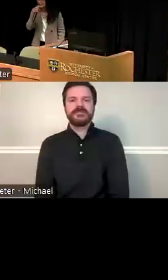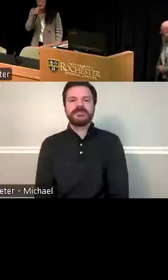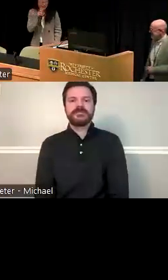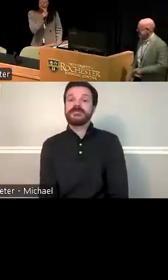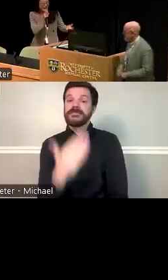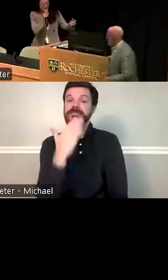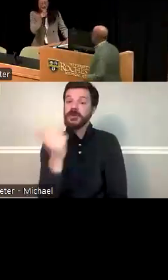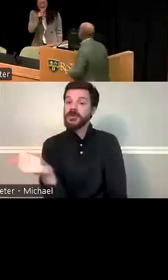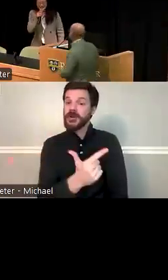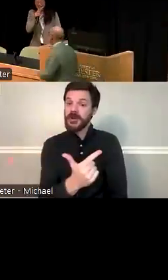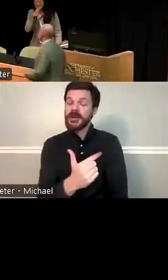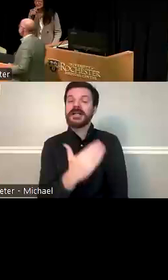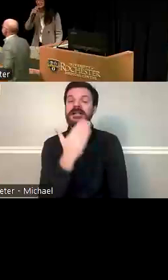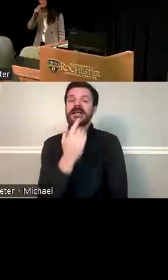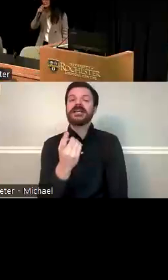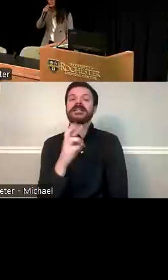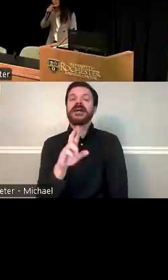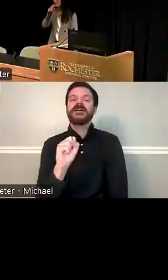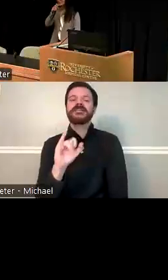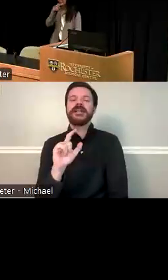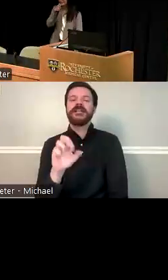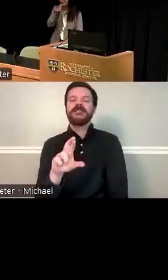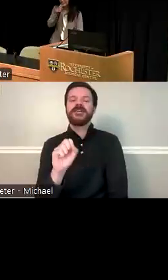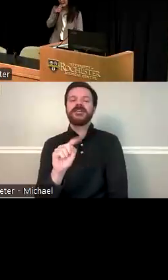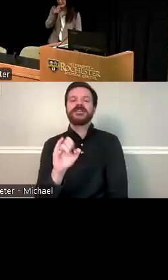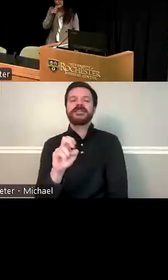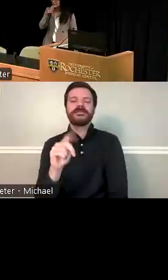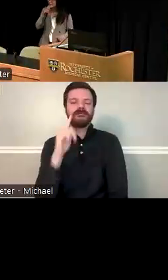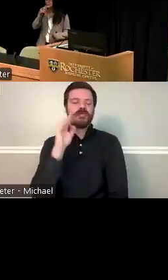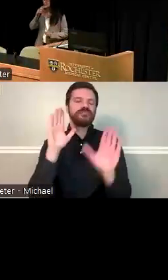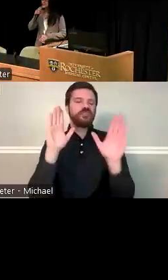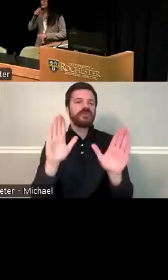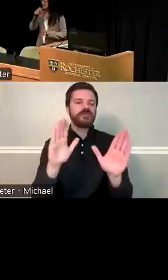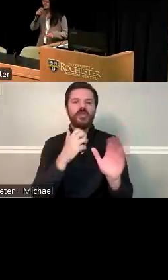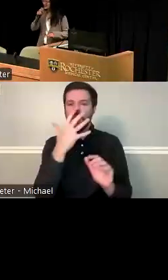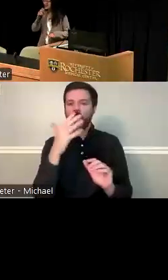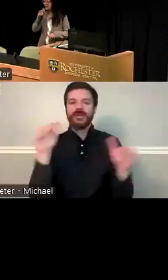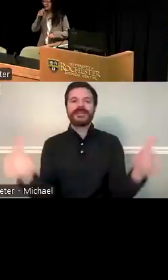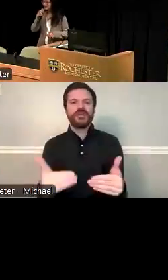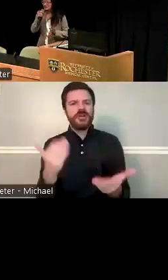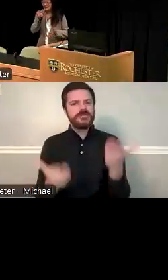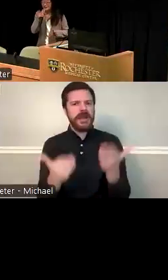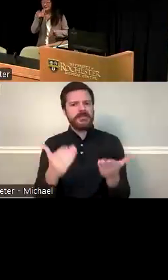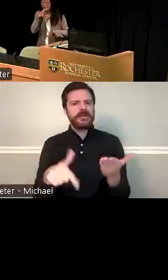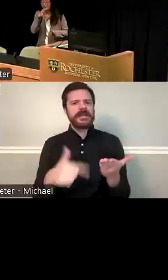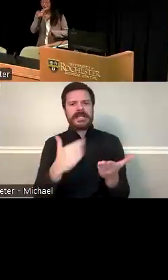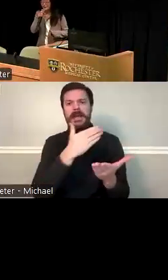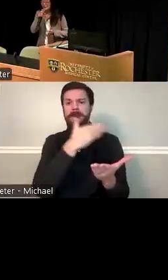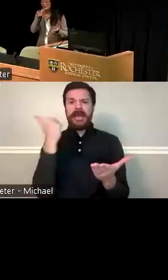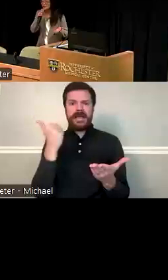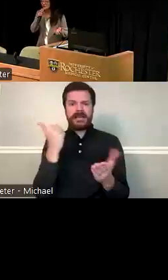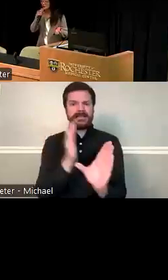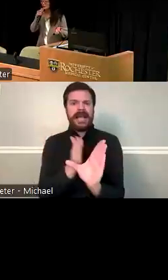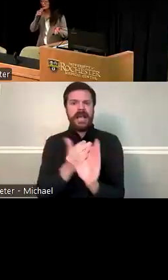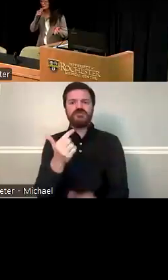Thank you all, and thank you, Dr. Silverstein, for your warm introduction. This must be the best psychiatry grand round because